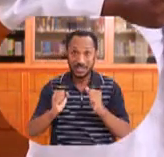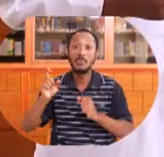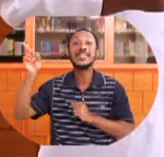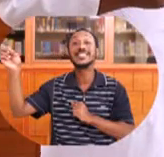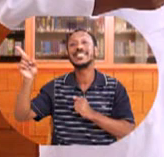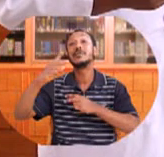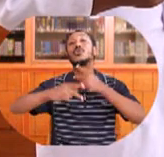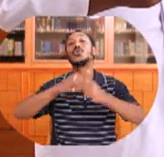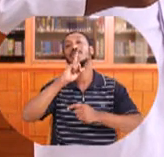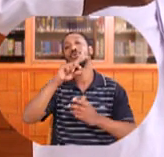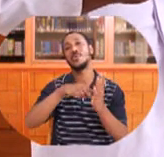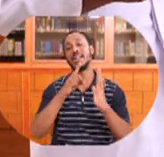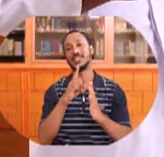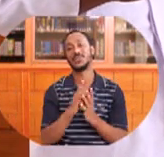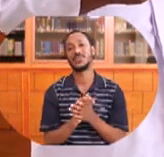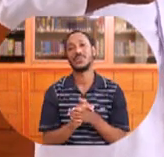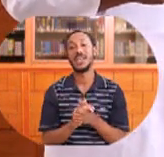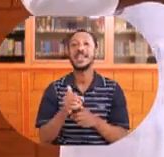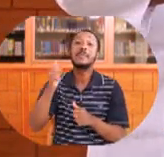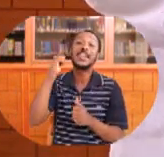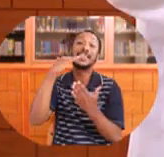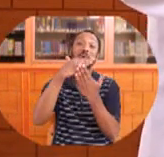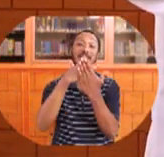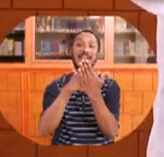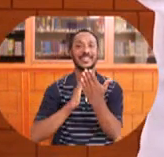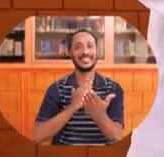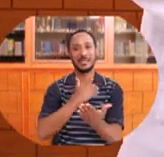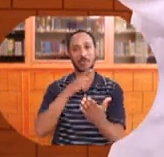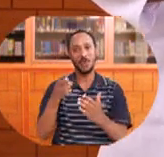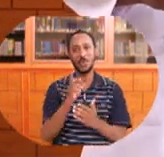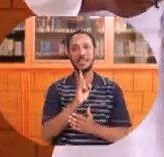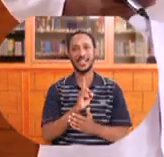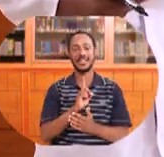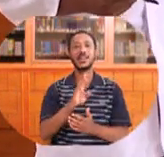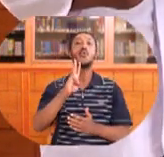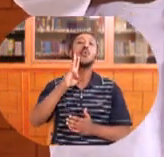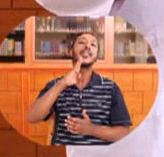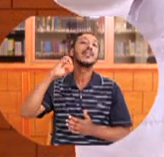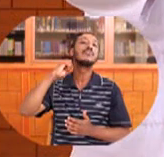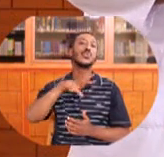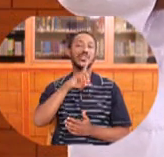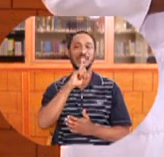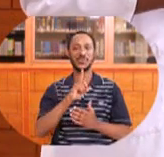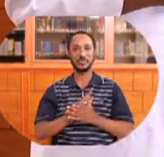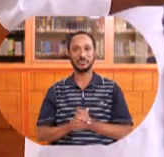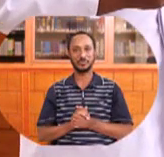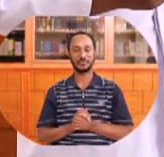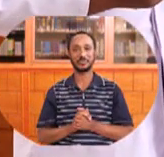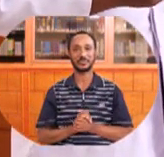Okay, the next topic is water pollution. Water pollution.